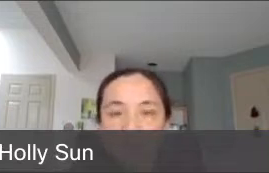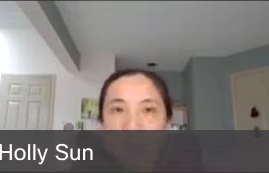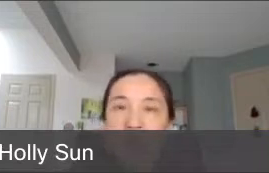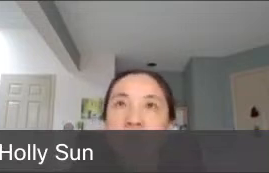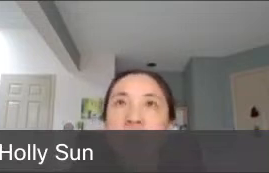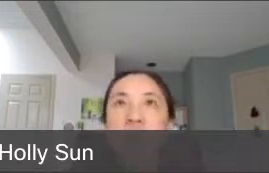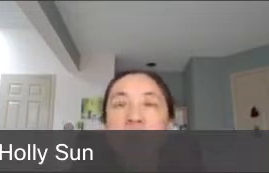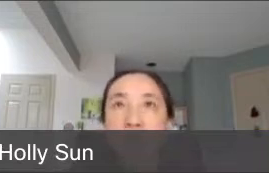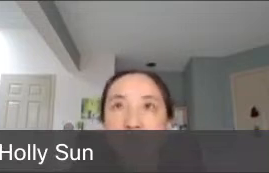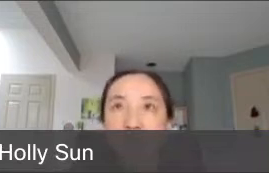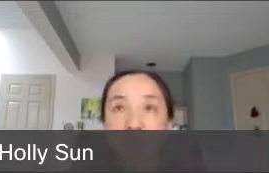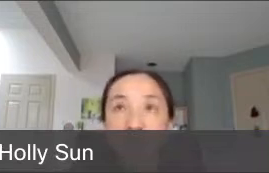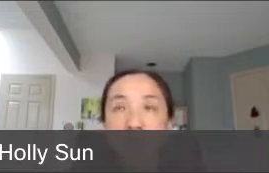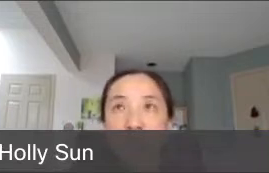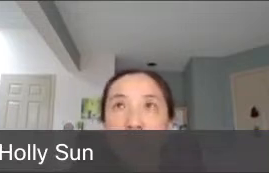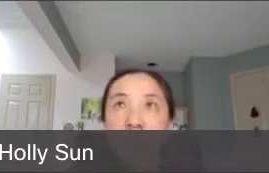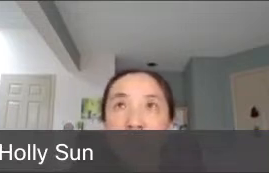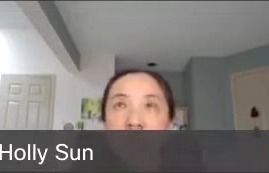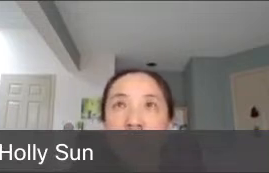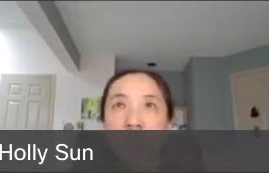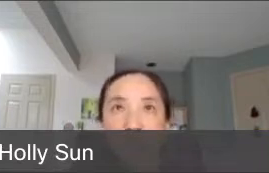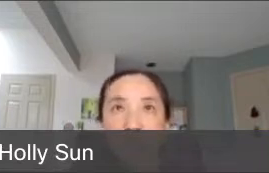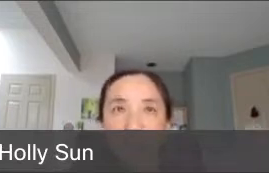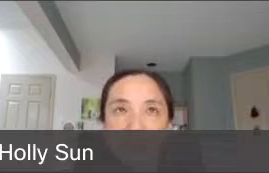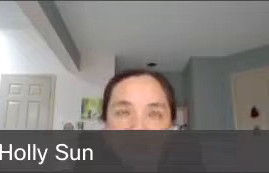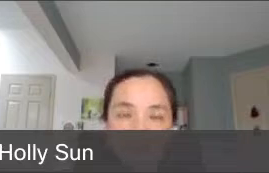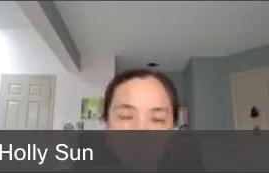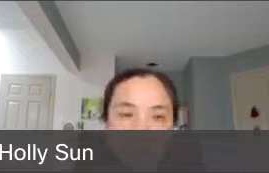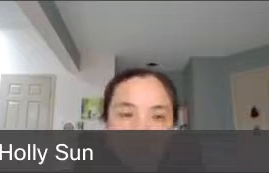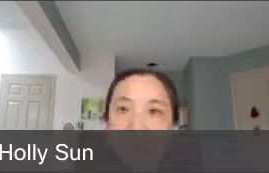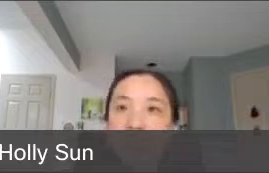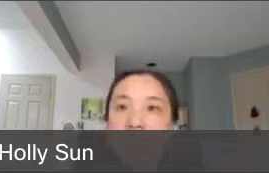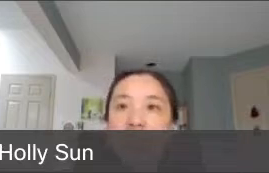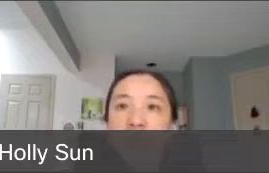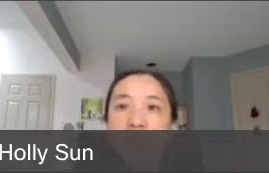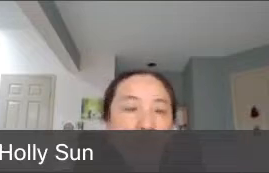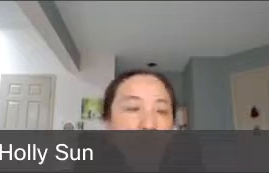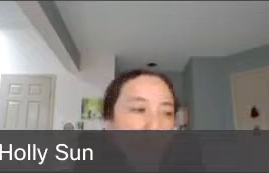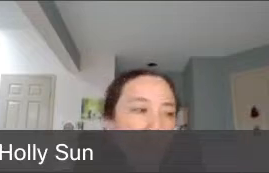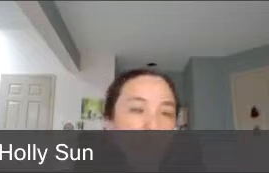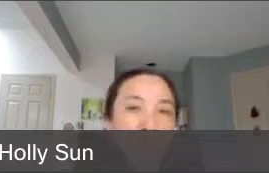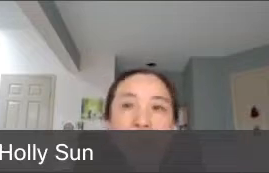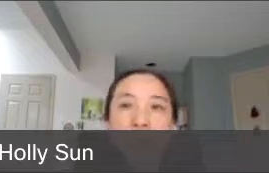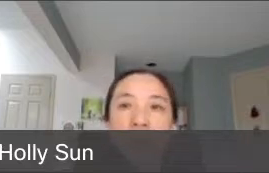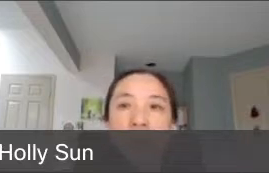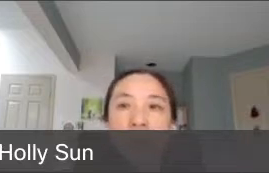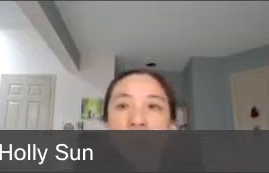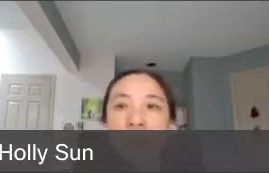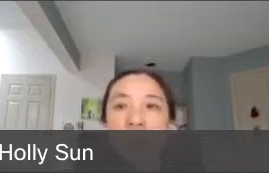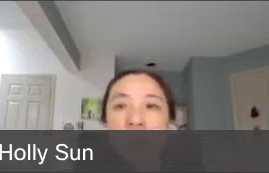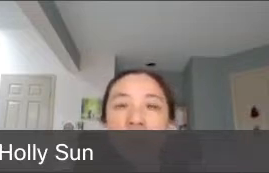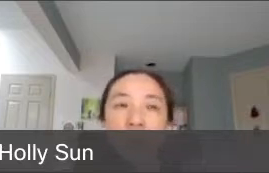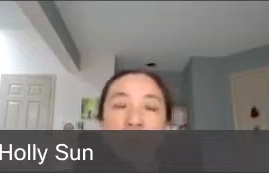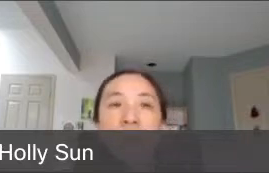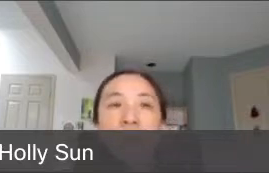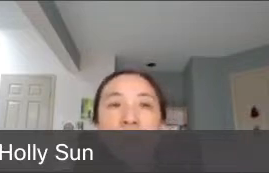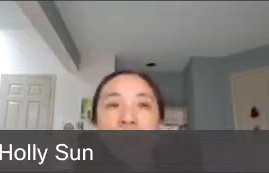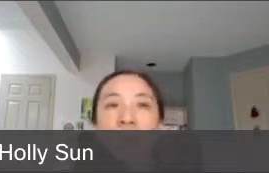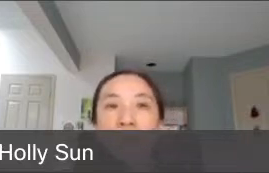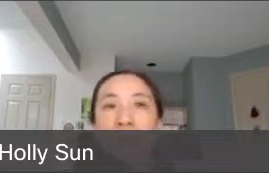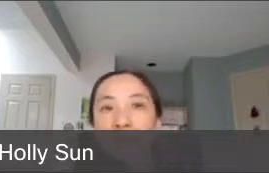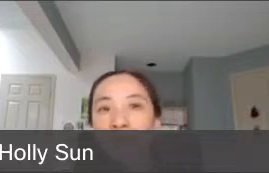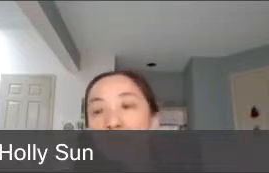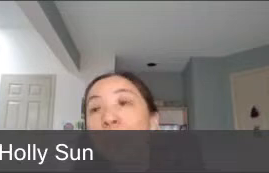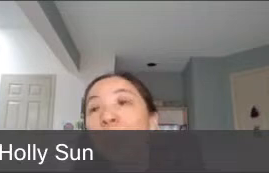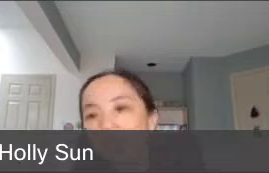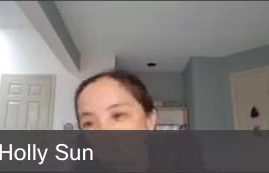few years revenue growth has been slowing down and the debt burden continues to increase even